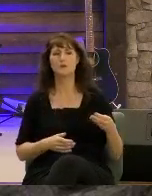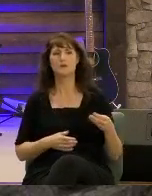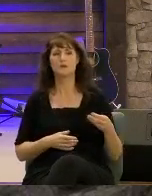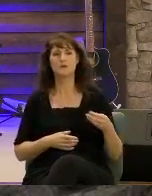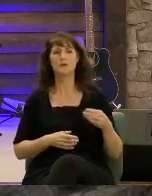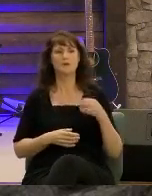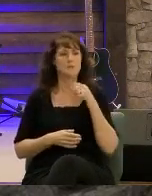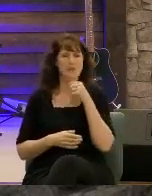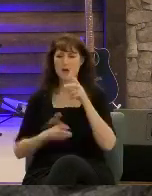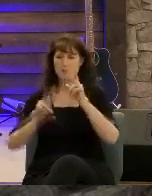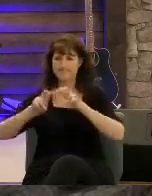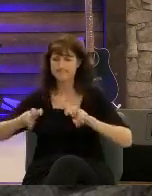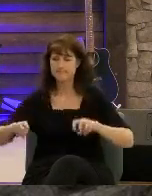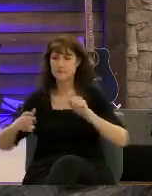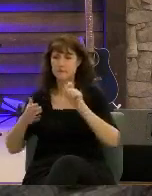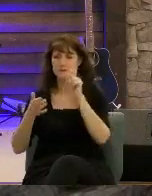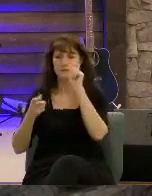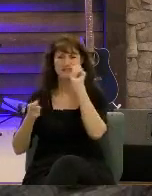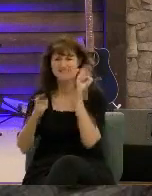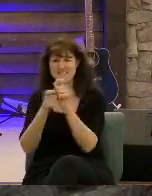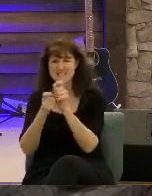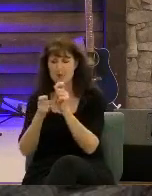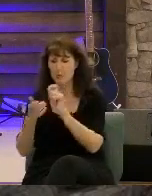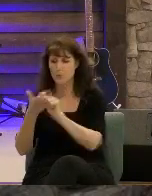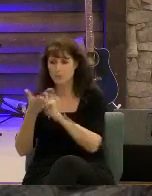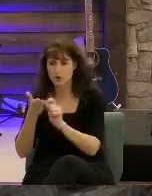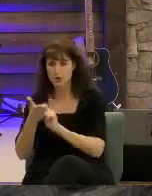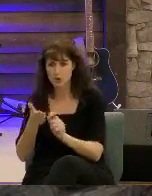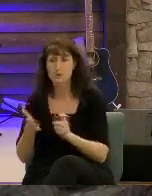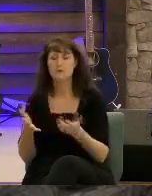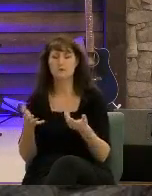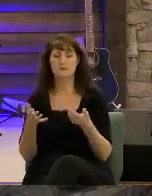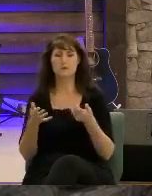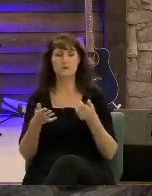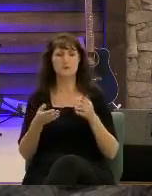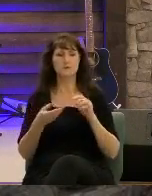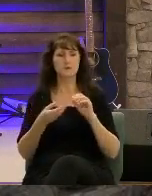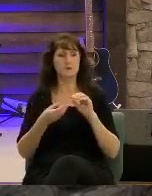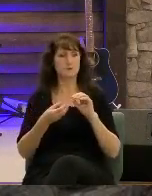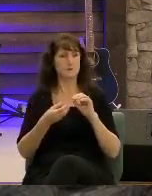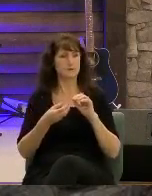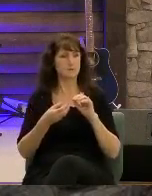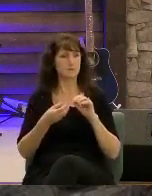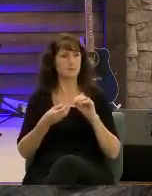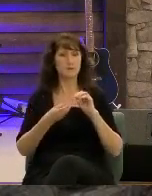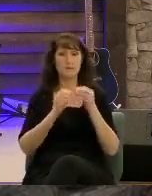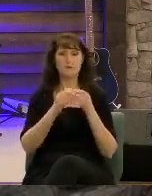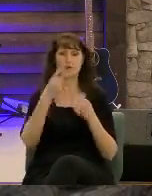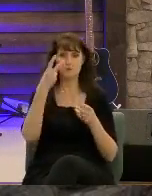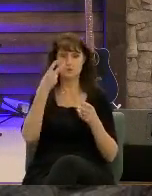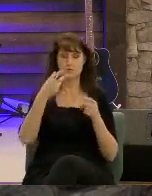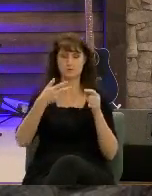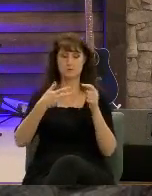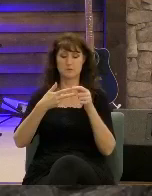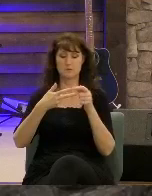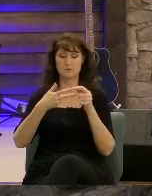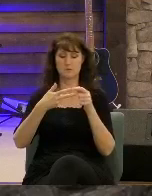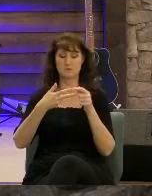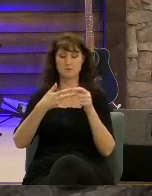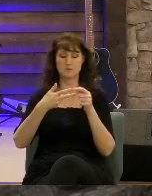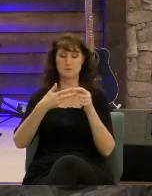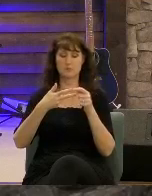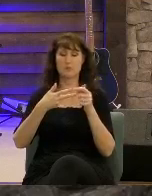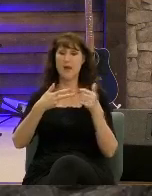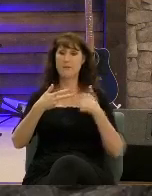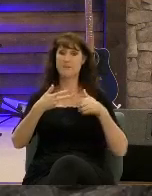but there's 30 of them out there. Number two, if you got the list with you, number two says, I am filled with